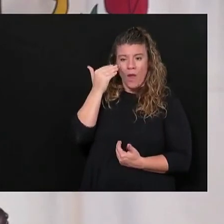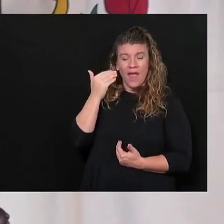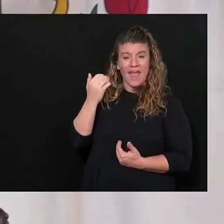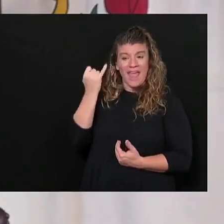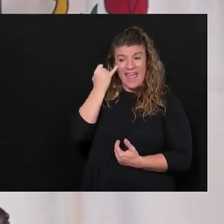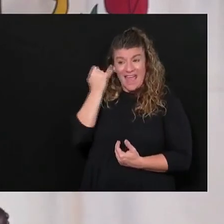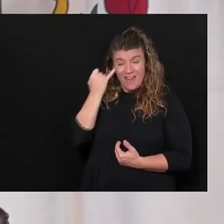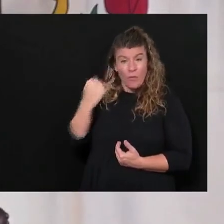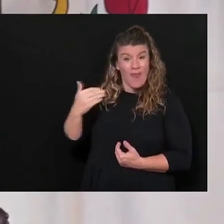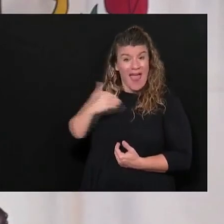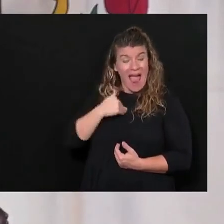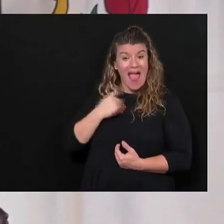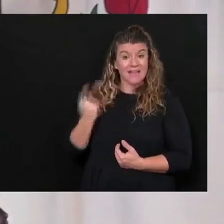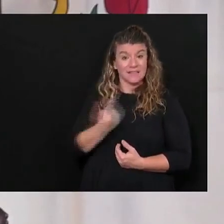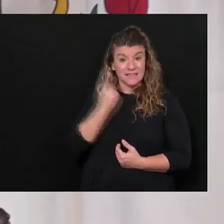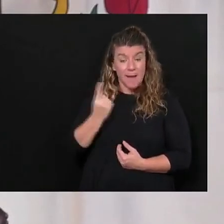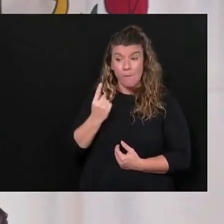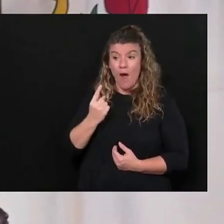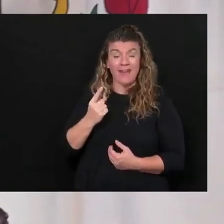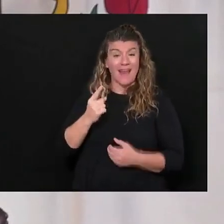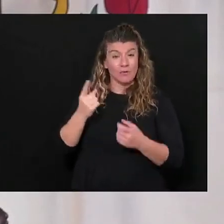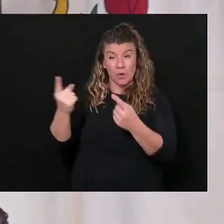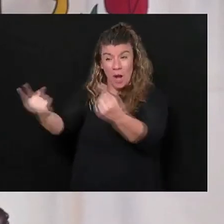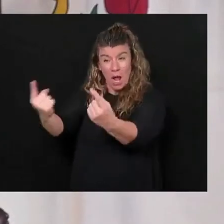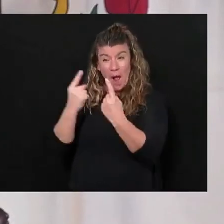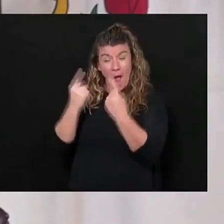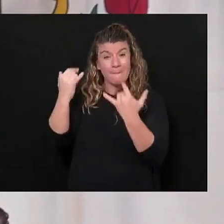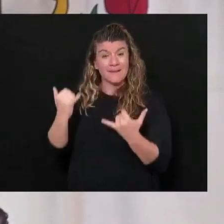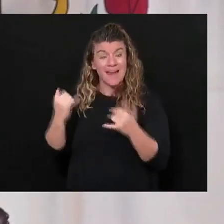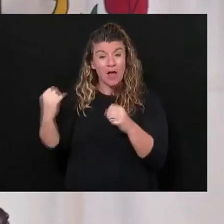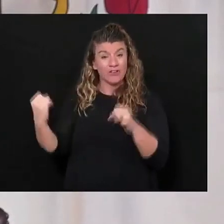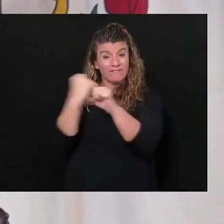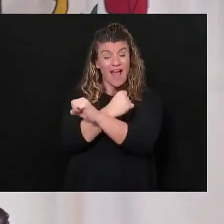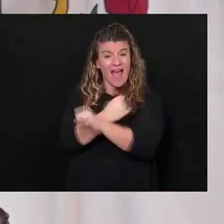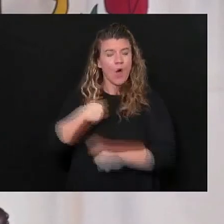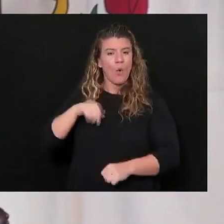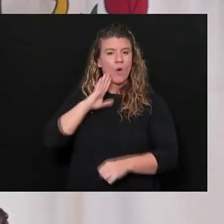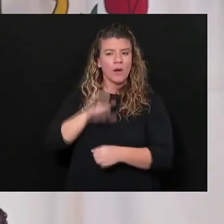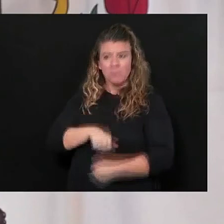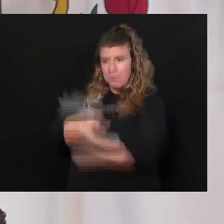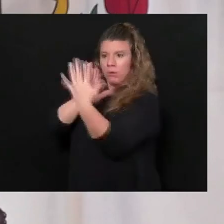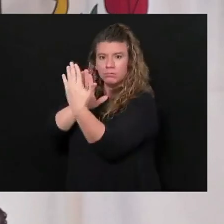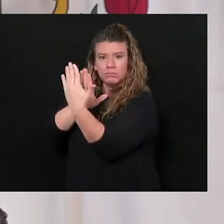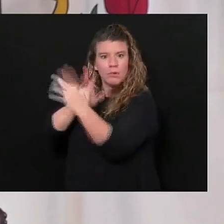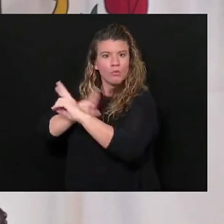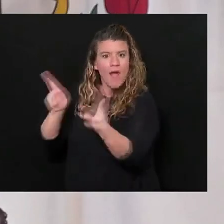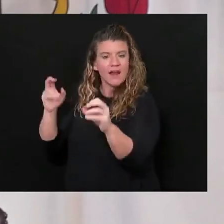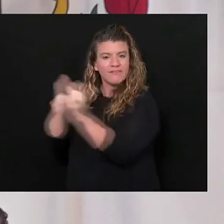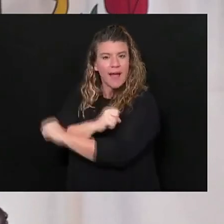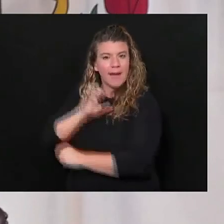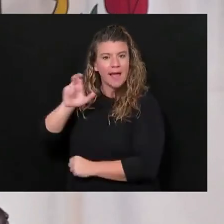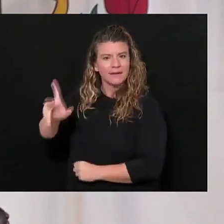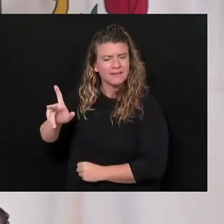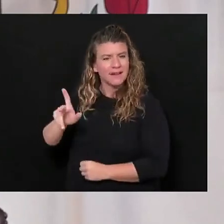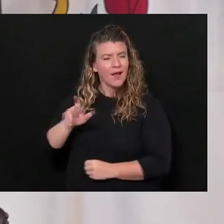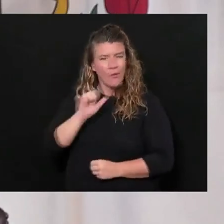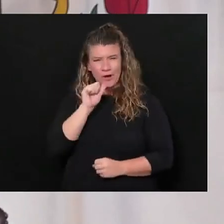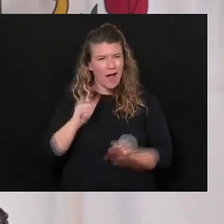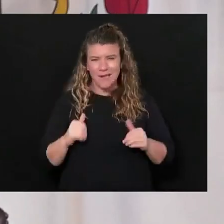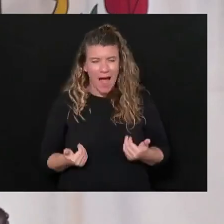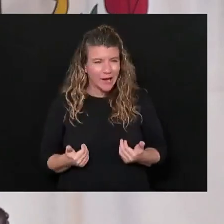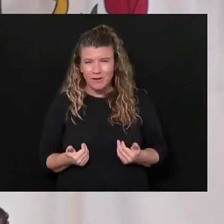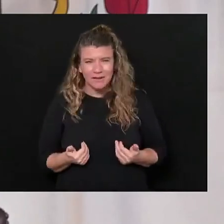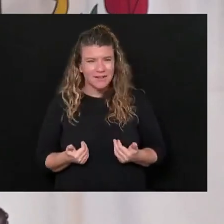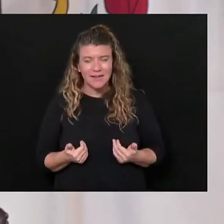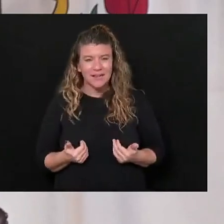invading enemy right on our borders, we would pick it up like you can't imagine. We wouldn't be tired.